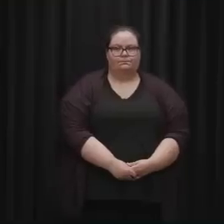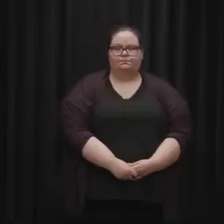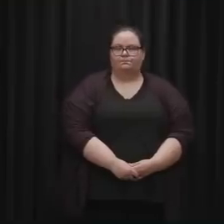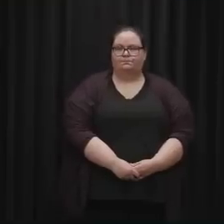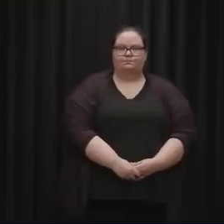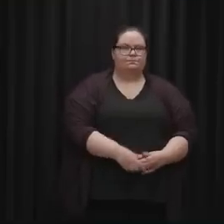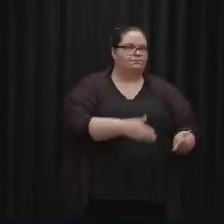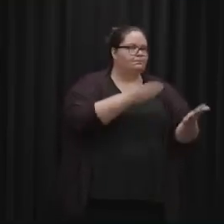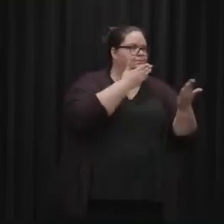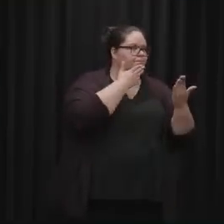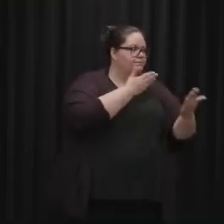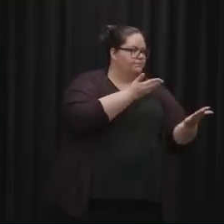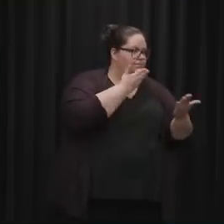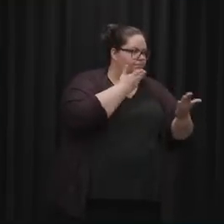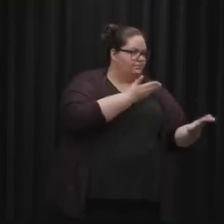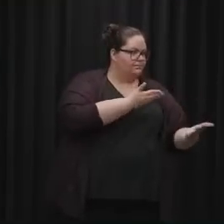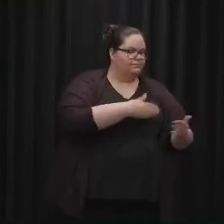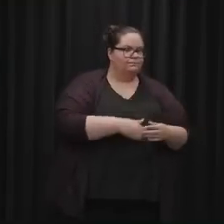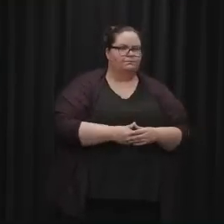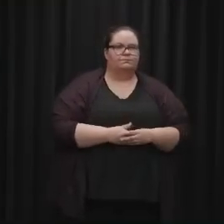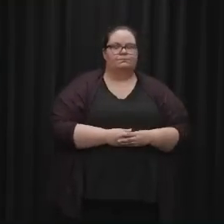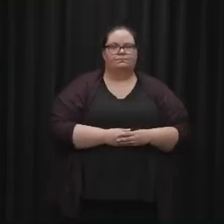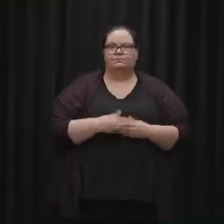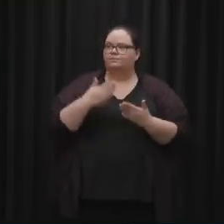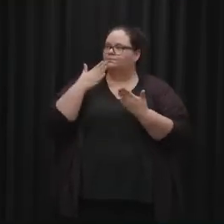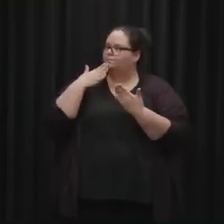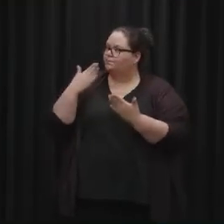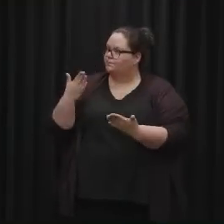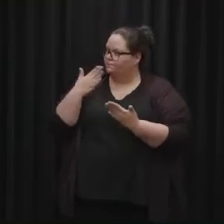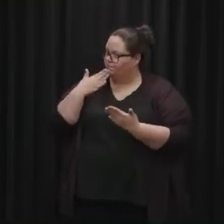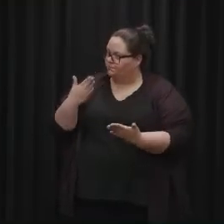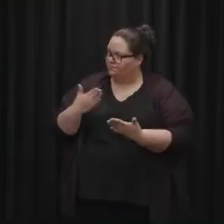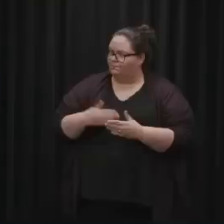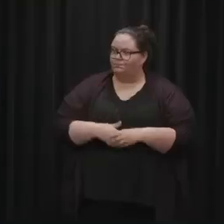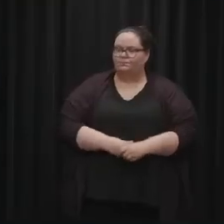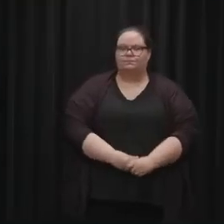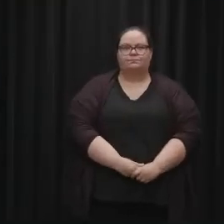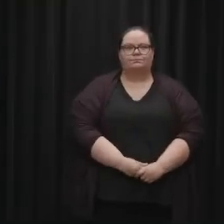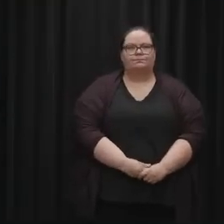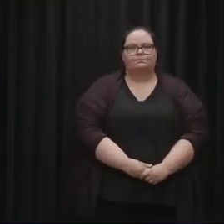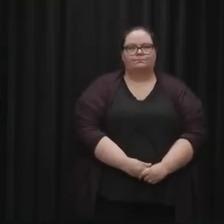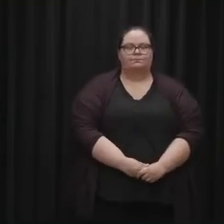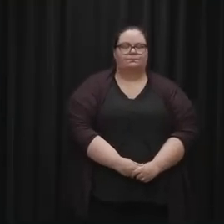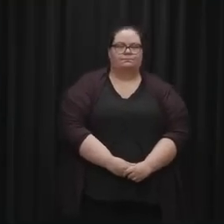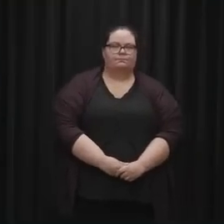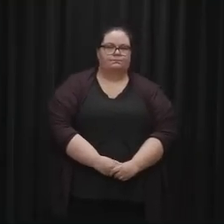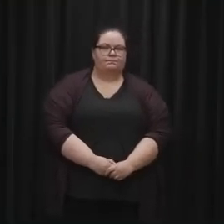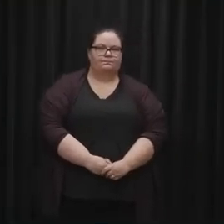Merci, Monsieur le Premier Ministre. Thank you, Mr. Premier. To Russell.